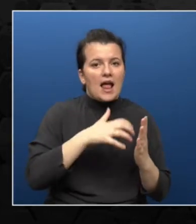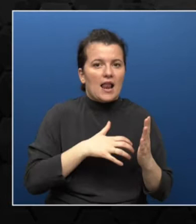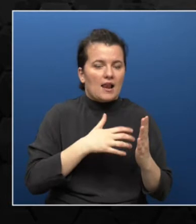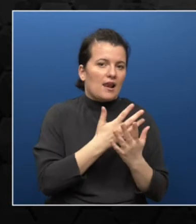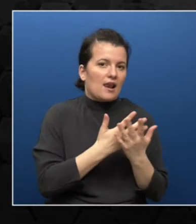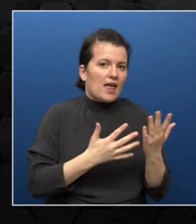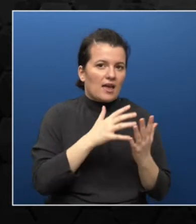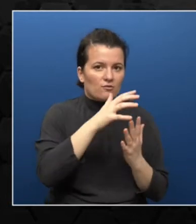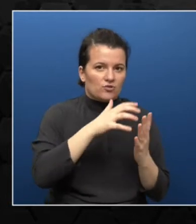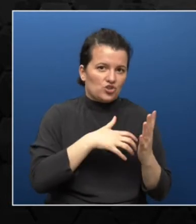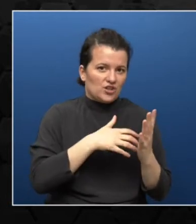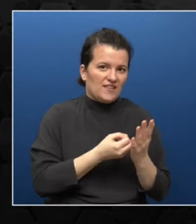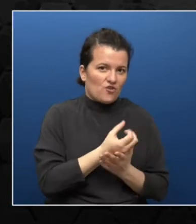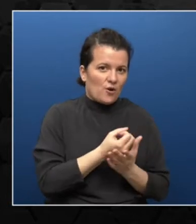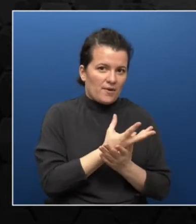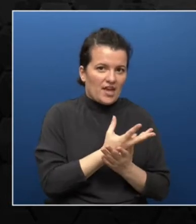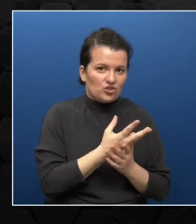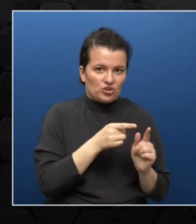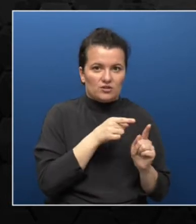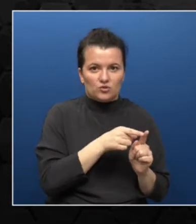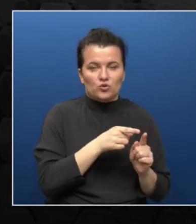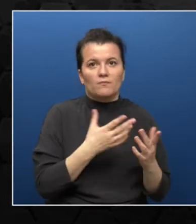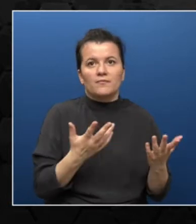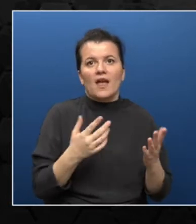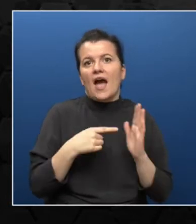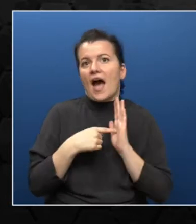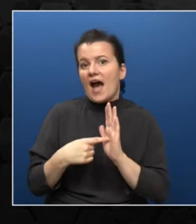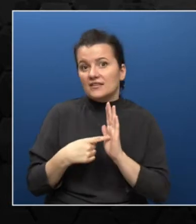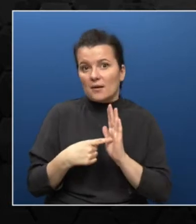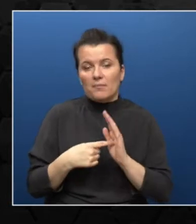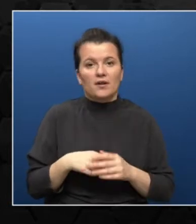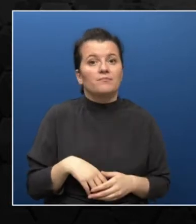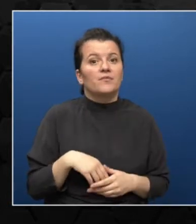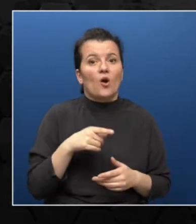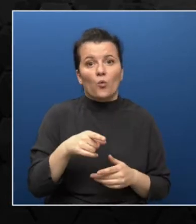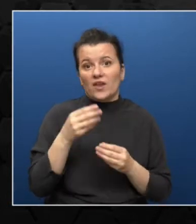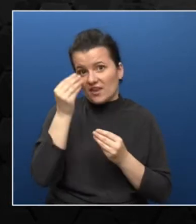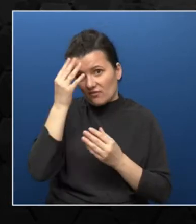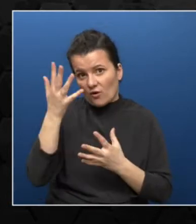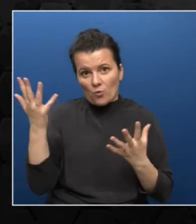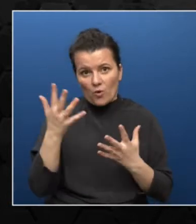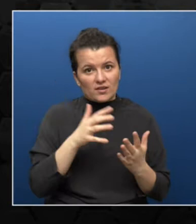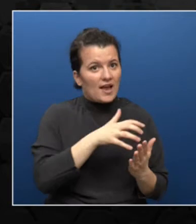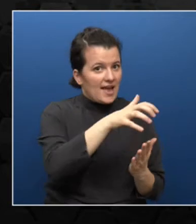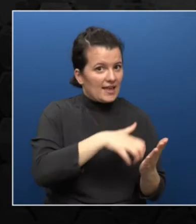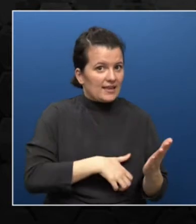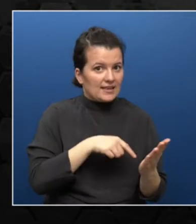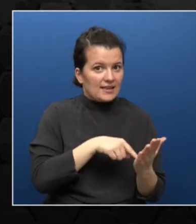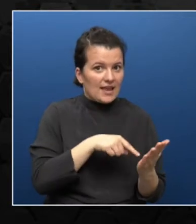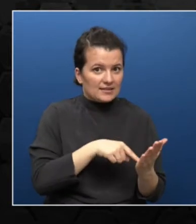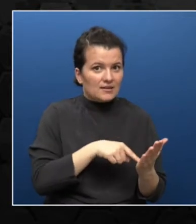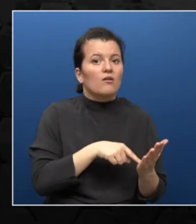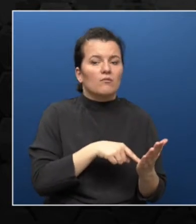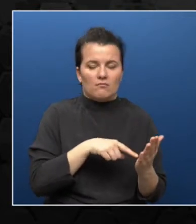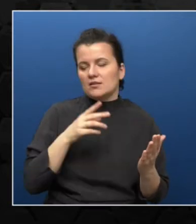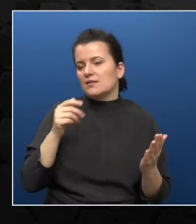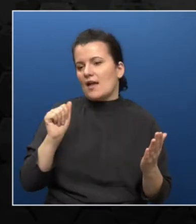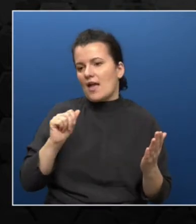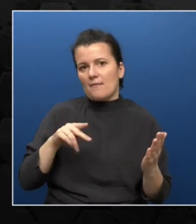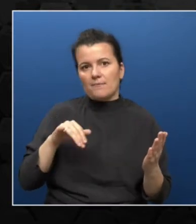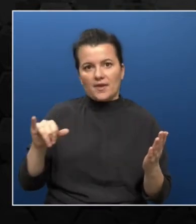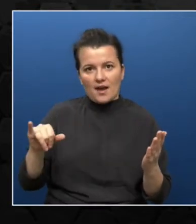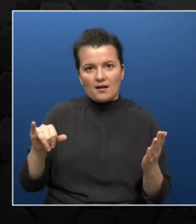variable, right? So basically, when we say text analytics, that's language v3, we are calling the API, and we are sending these